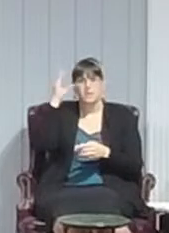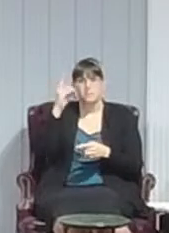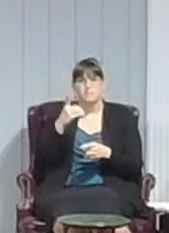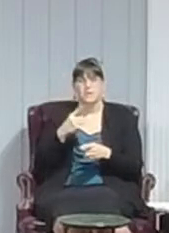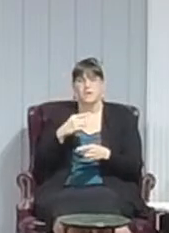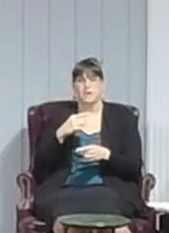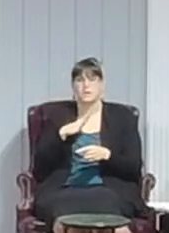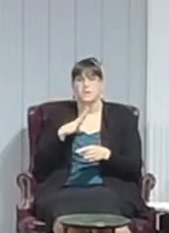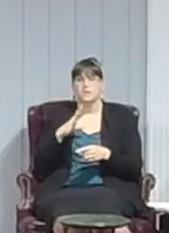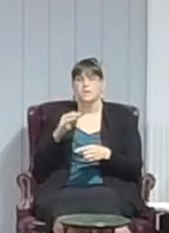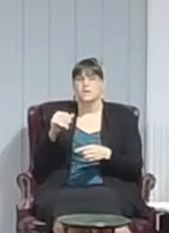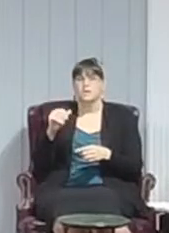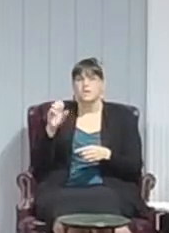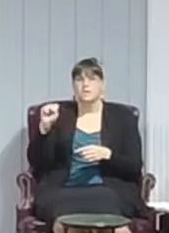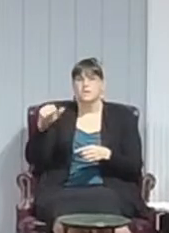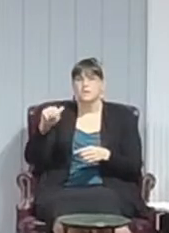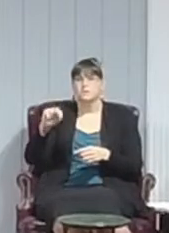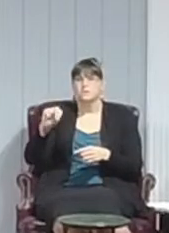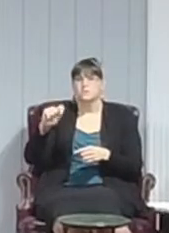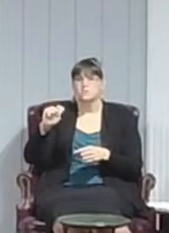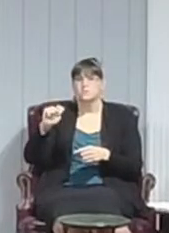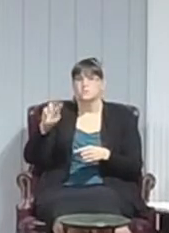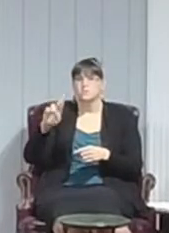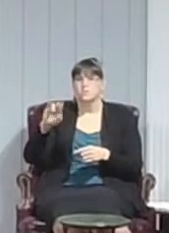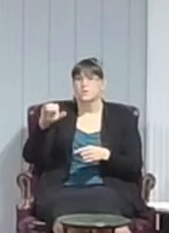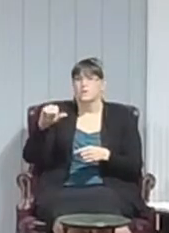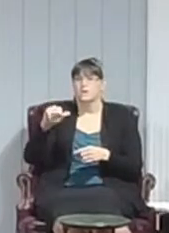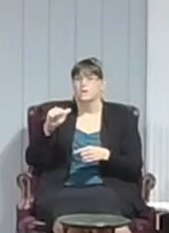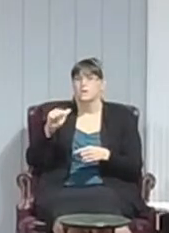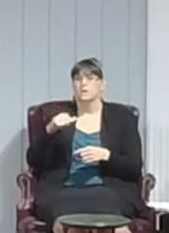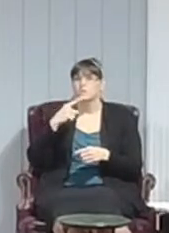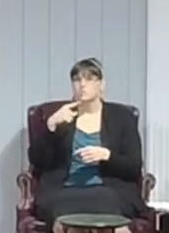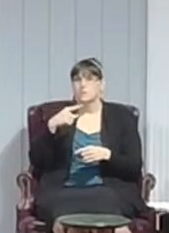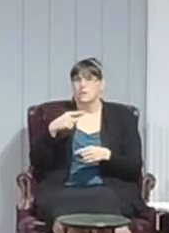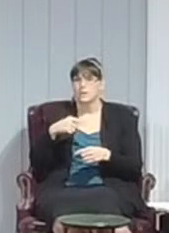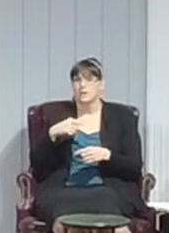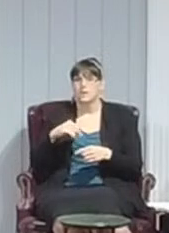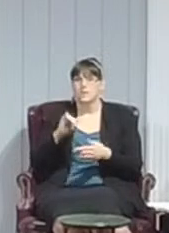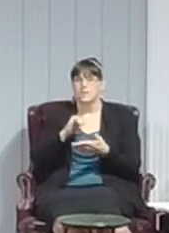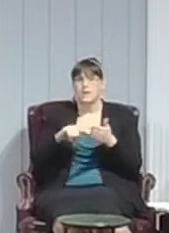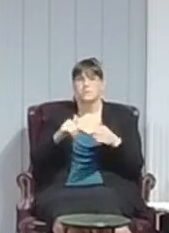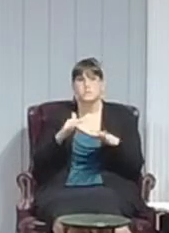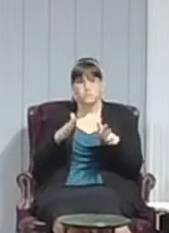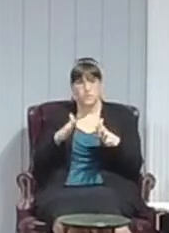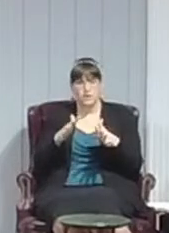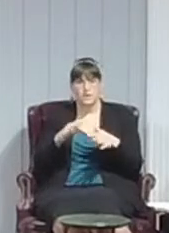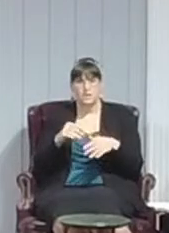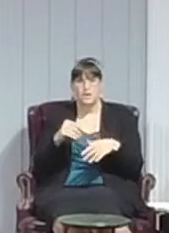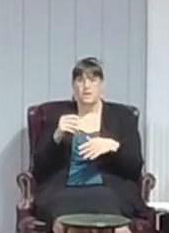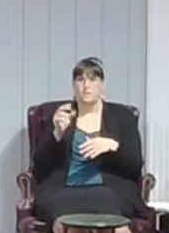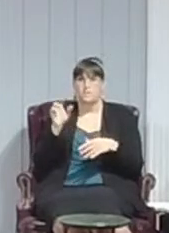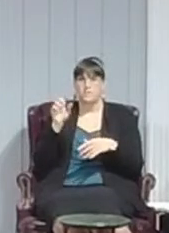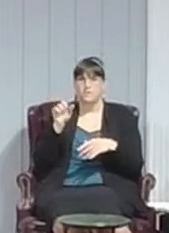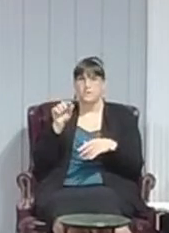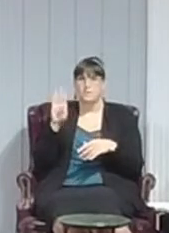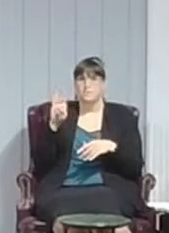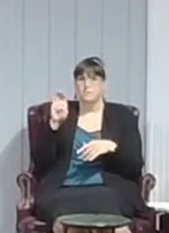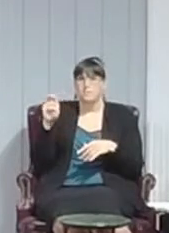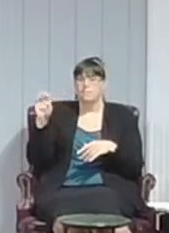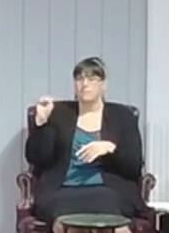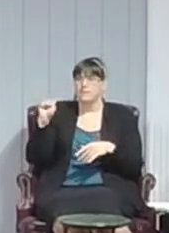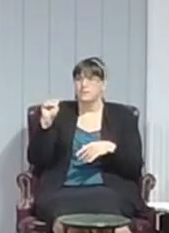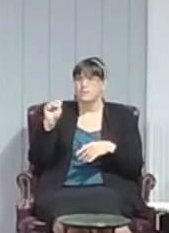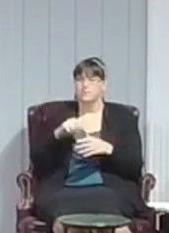say, "You know, I confess that I was afraid of bees," and it bothered him terribly that I am afraid of bees. You know, and so he came